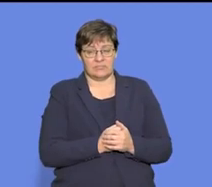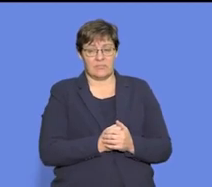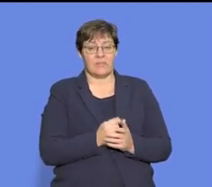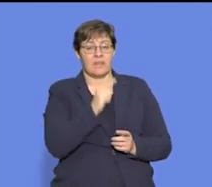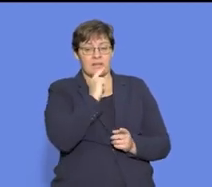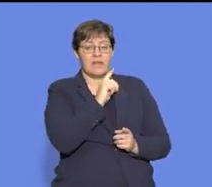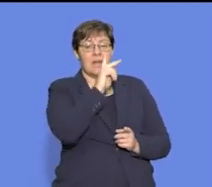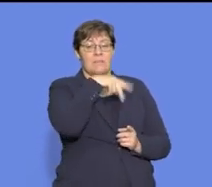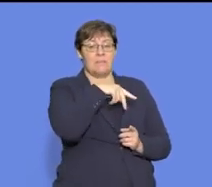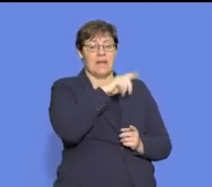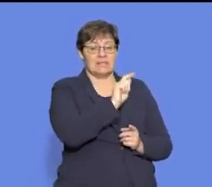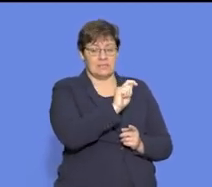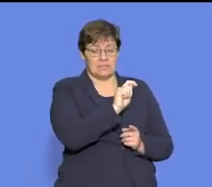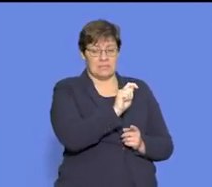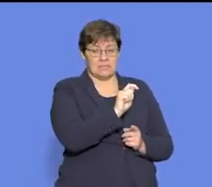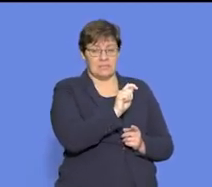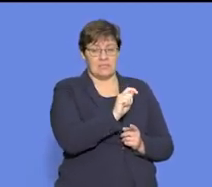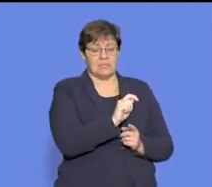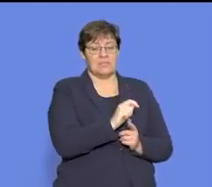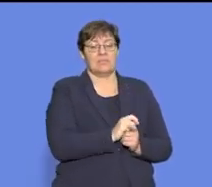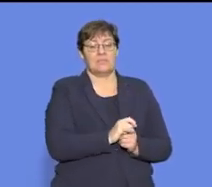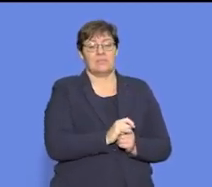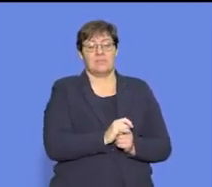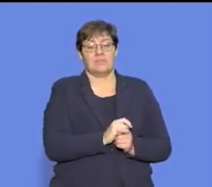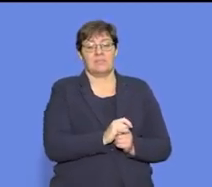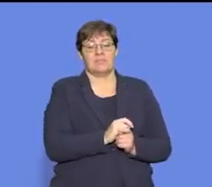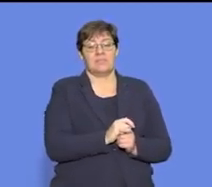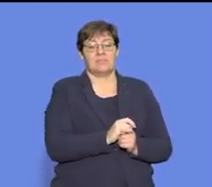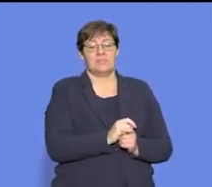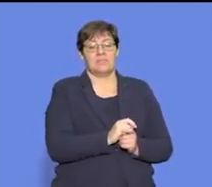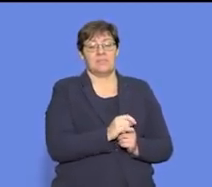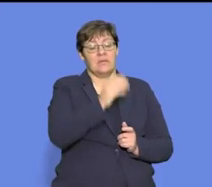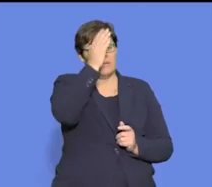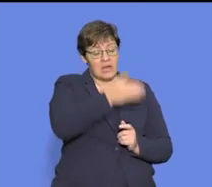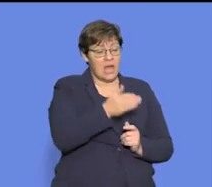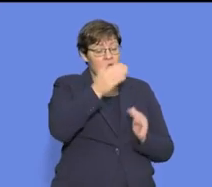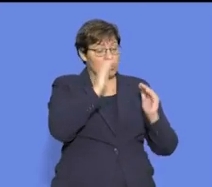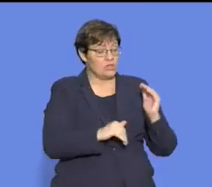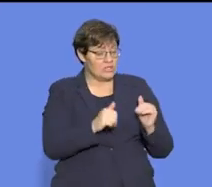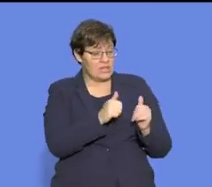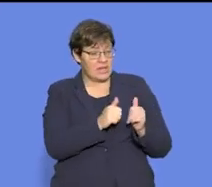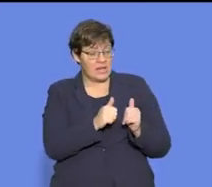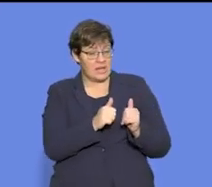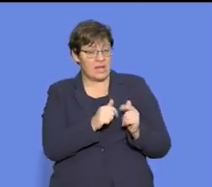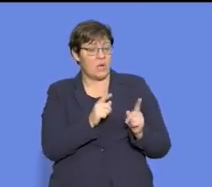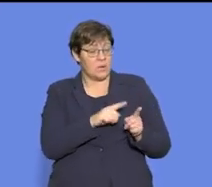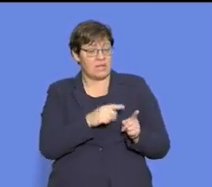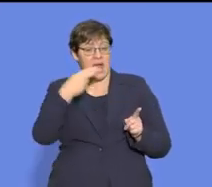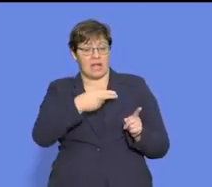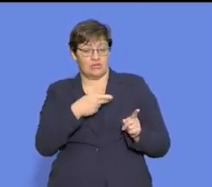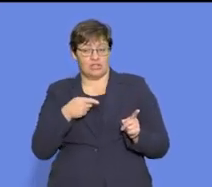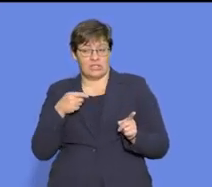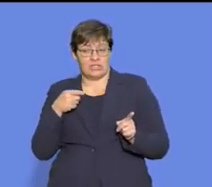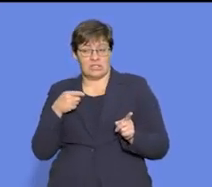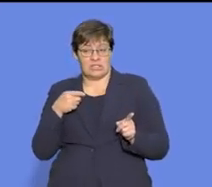start with the anode here as the platinum electrode. The reducing agent in this case